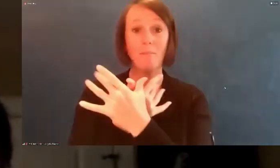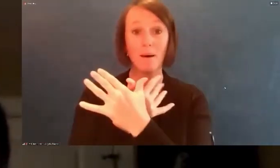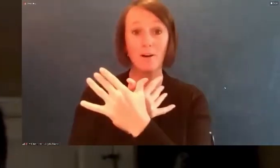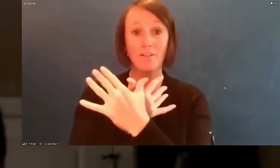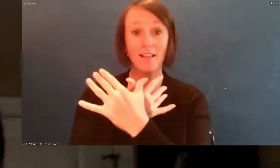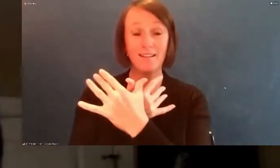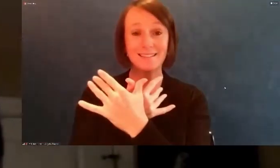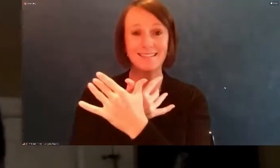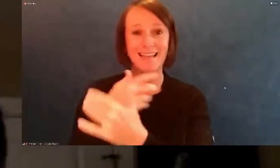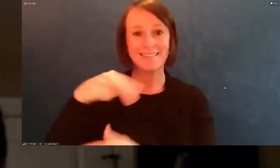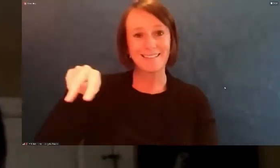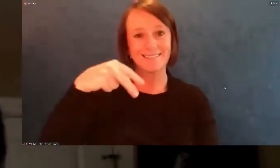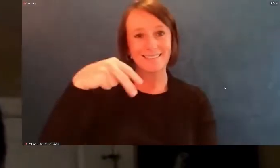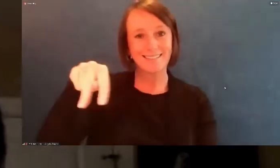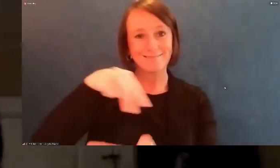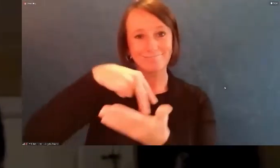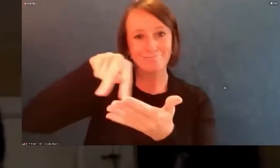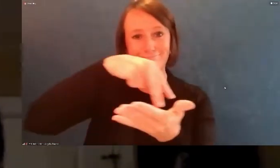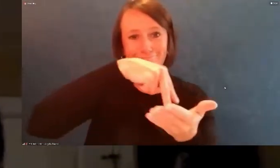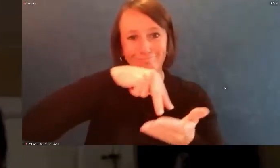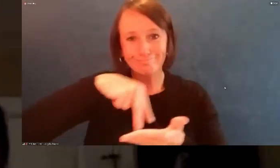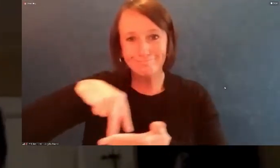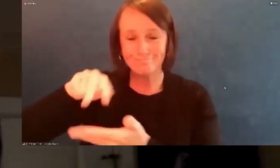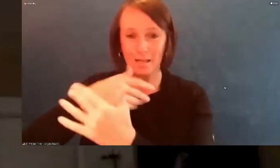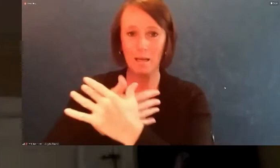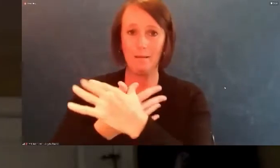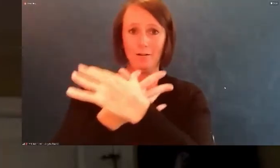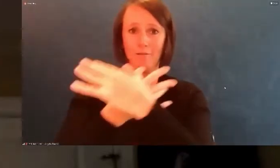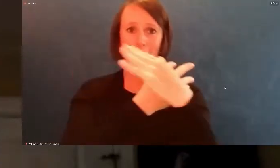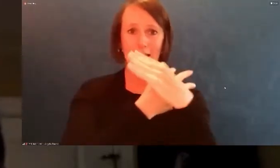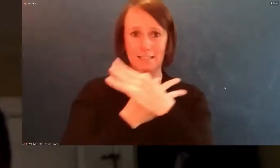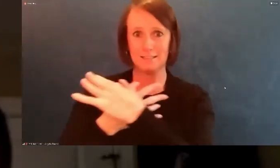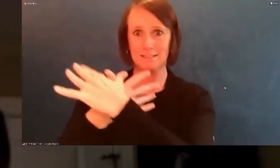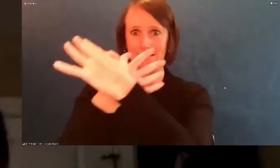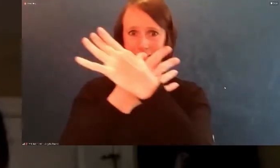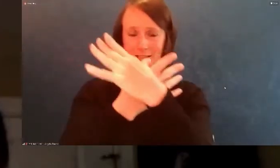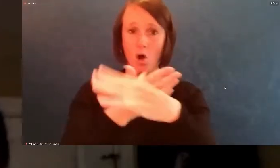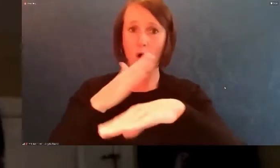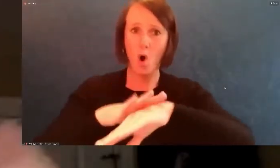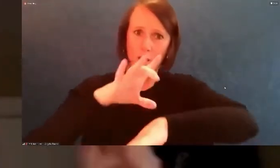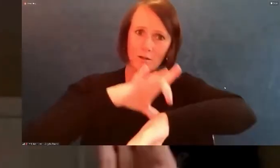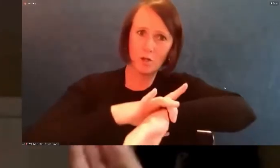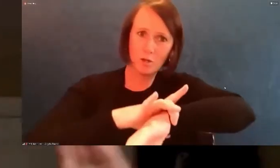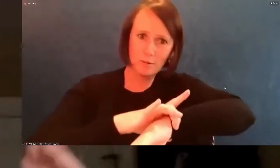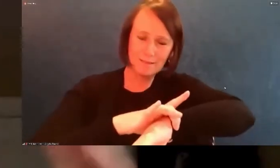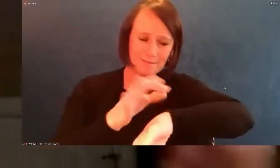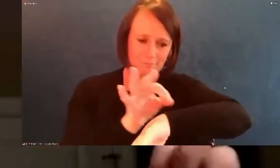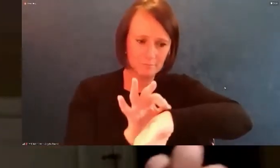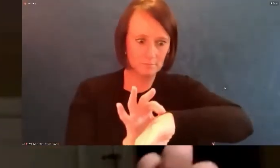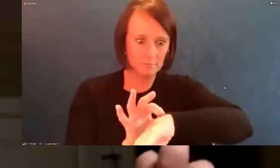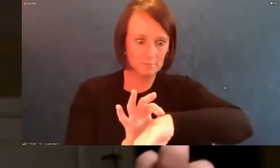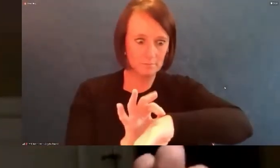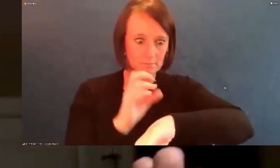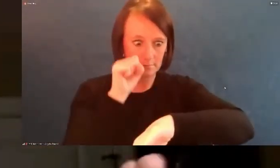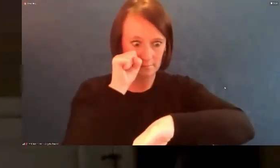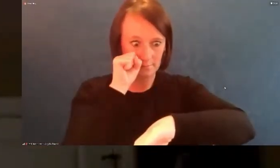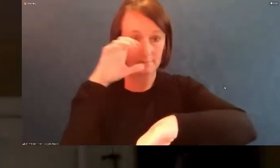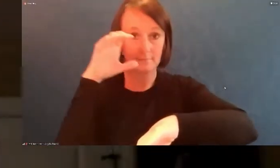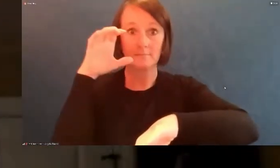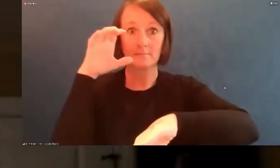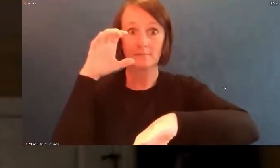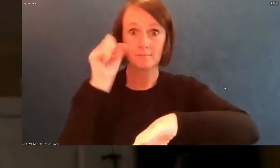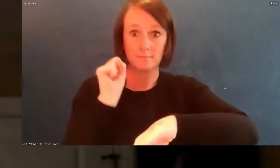He'd carved dancing butterflies in her bracelet. And she was shocked. And she